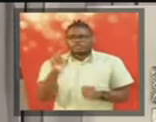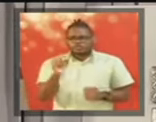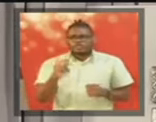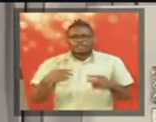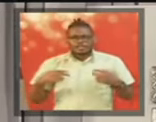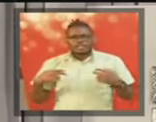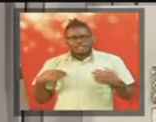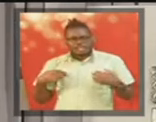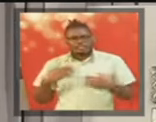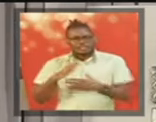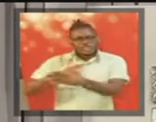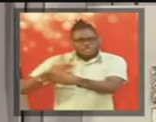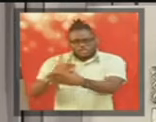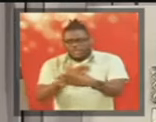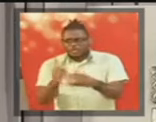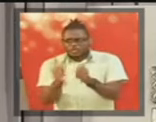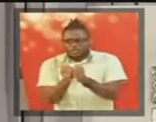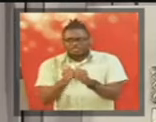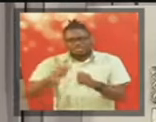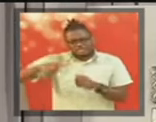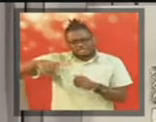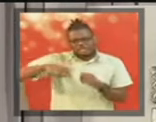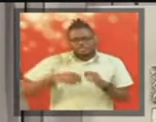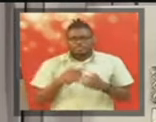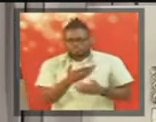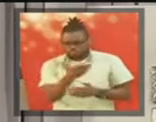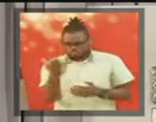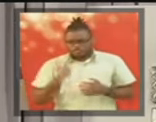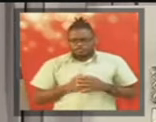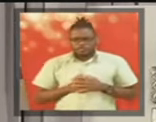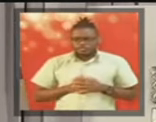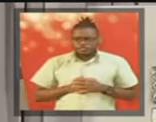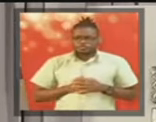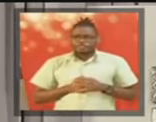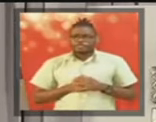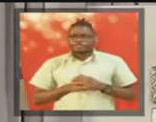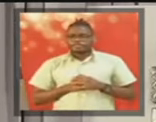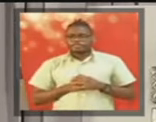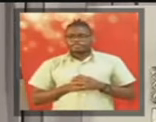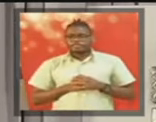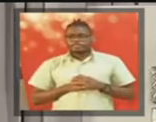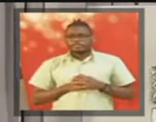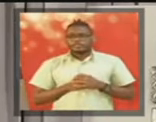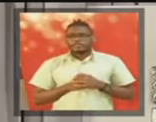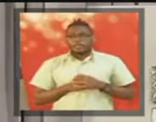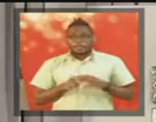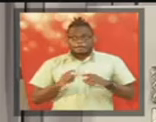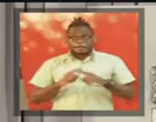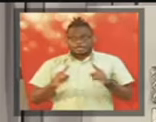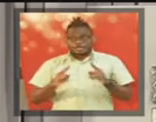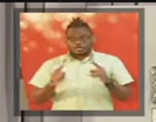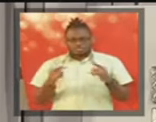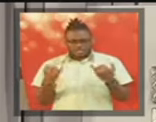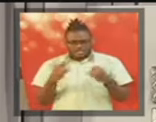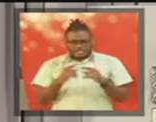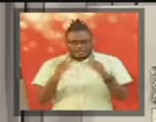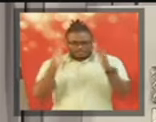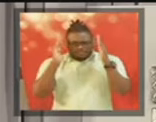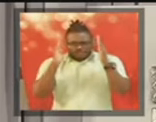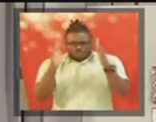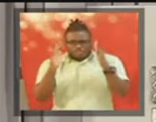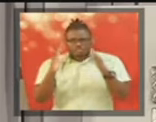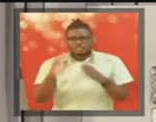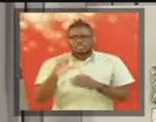time as well for the additional counties. But that was just County Caroni in terms of how we wanted to show one